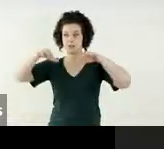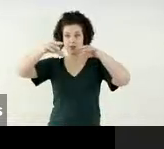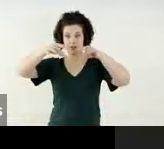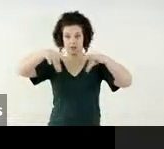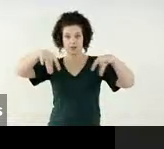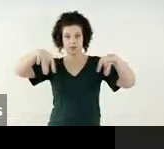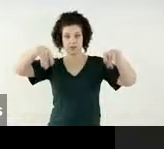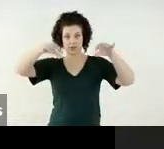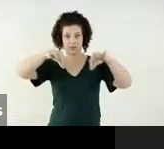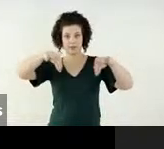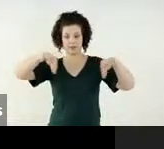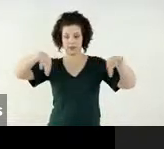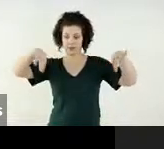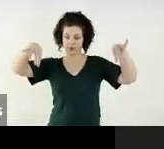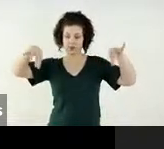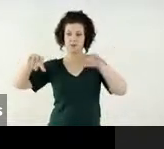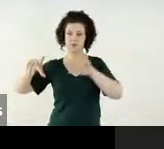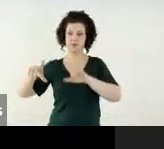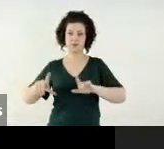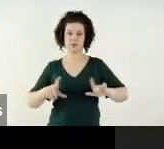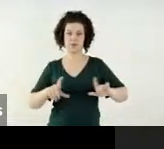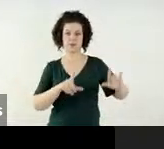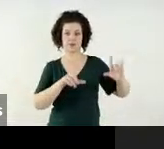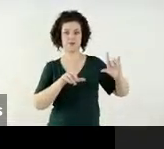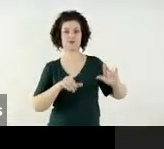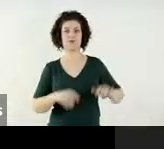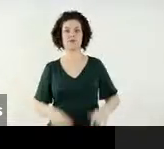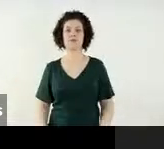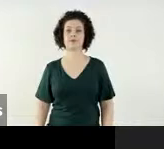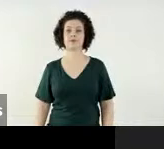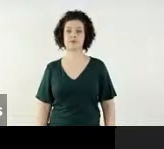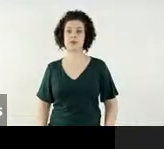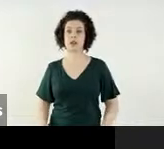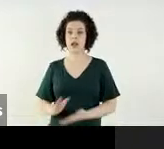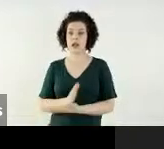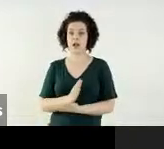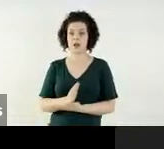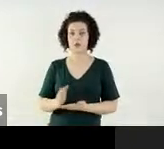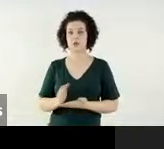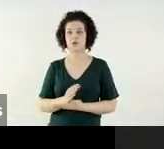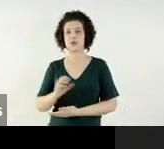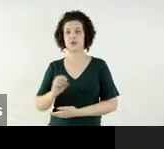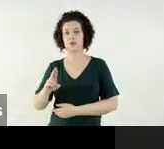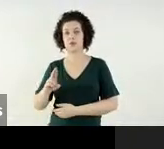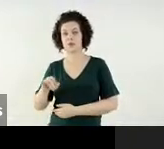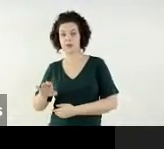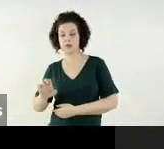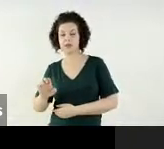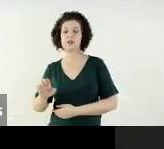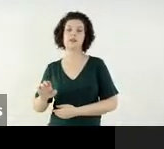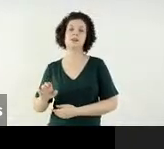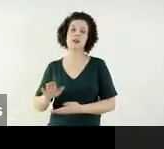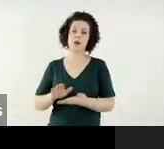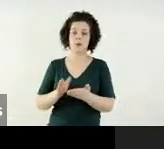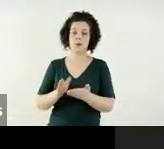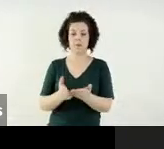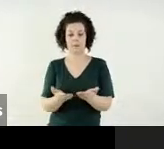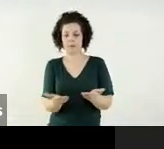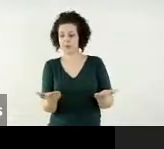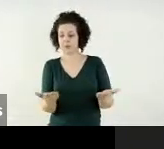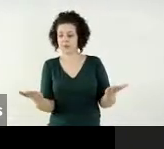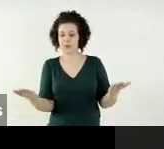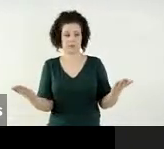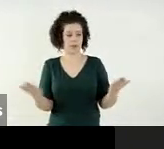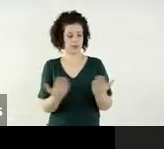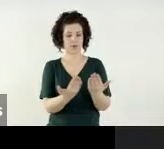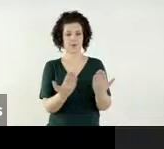And a few pages from T. Corinne's, what she called her scrapbook. These are really photographs of photographs of photographs that unfortunately